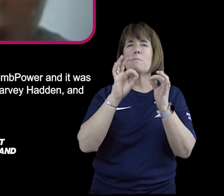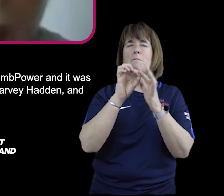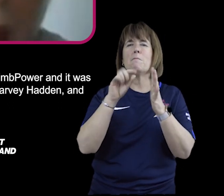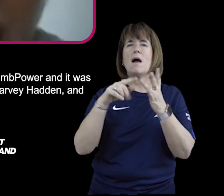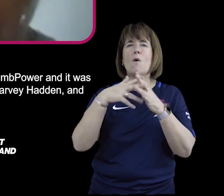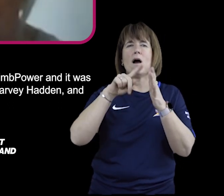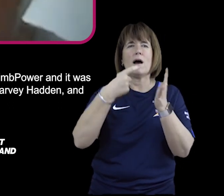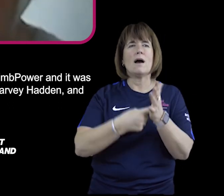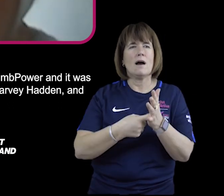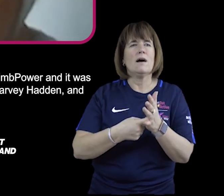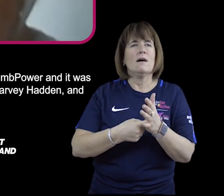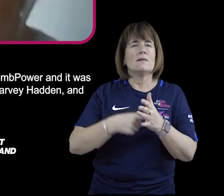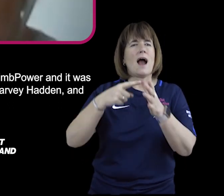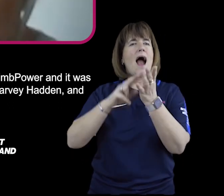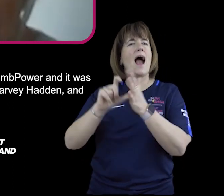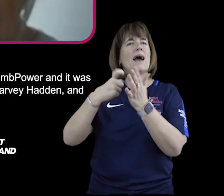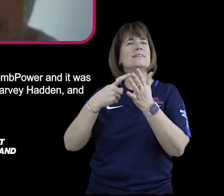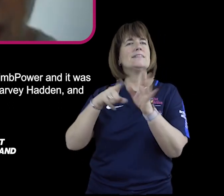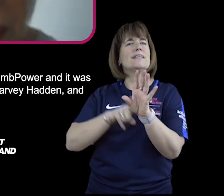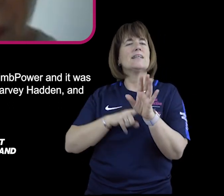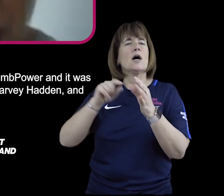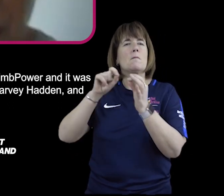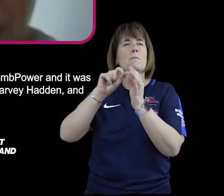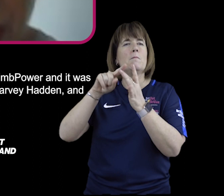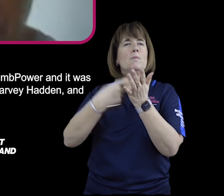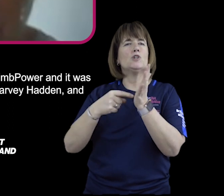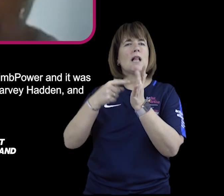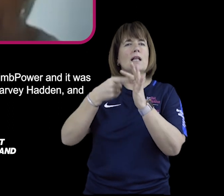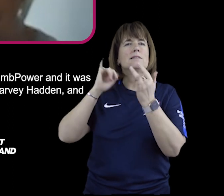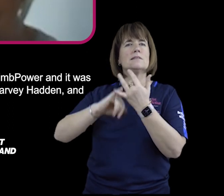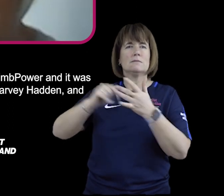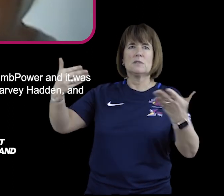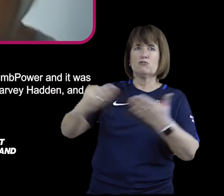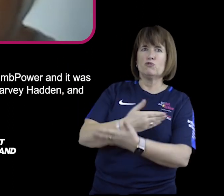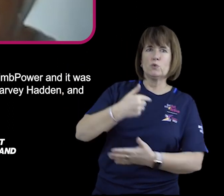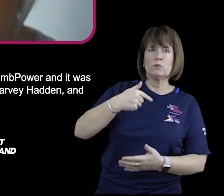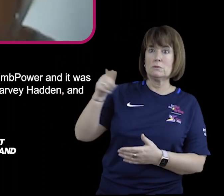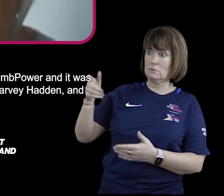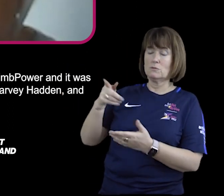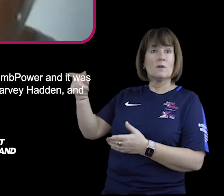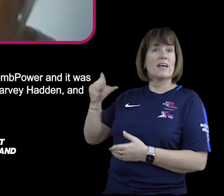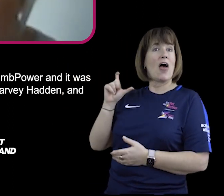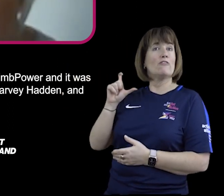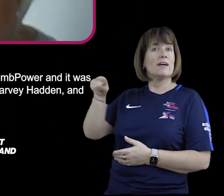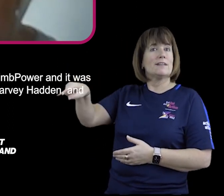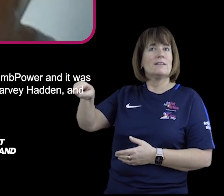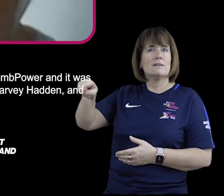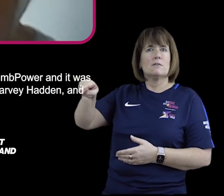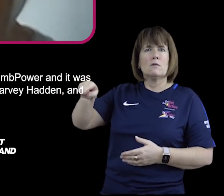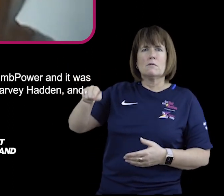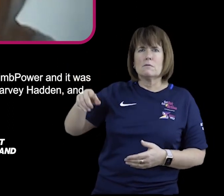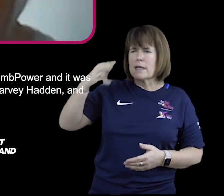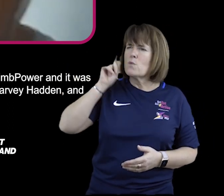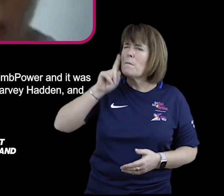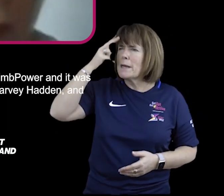Power, and it was Andy Birtles. He introduced me to Catherine,